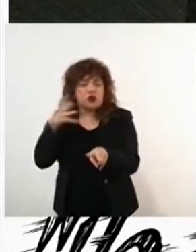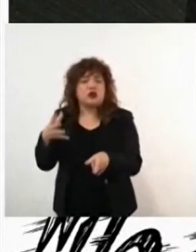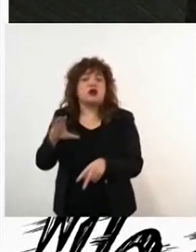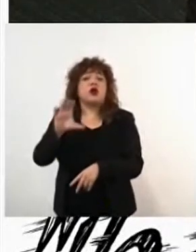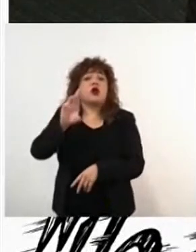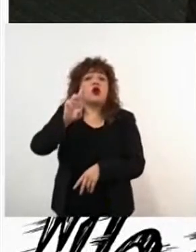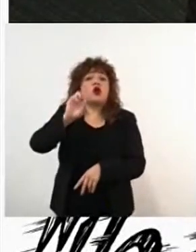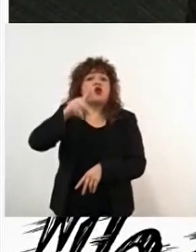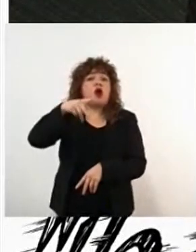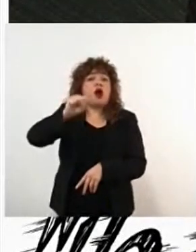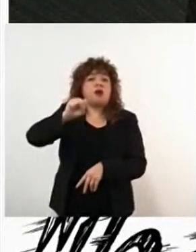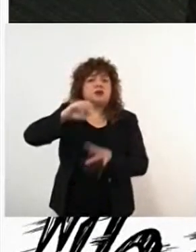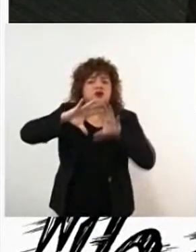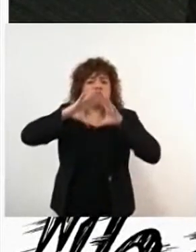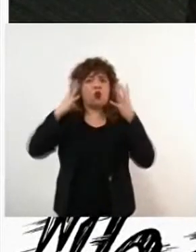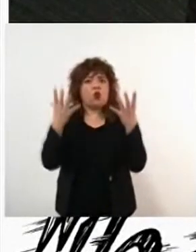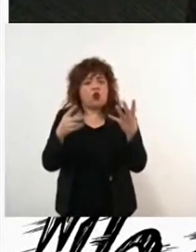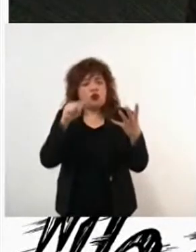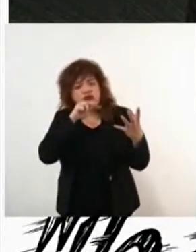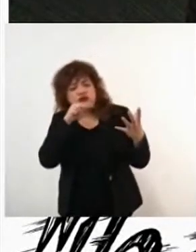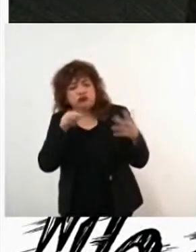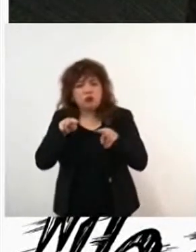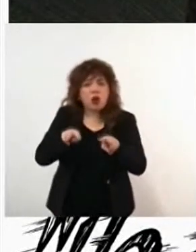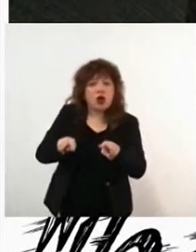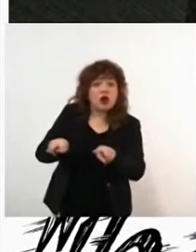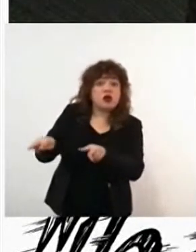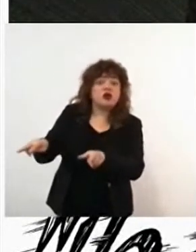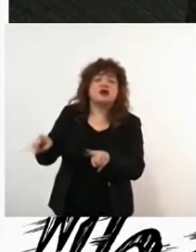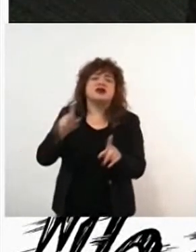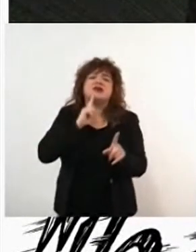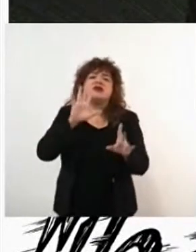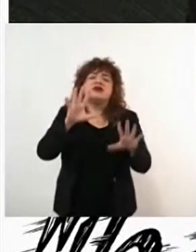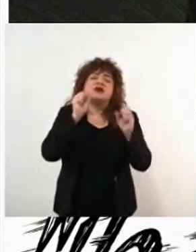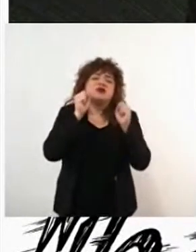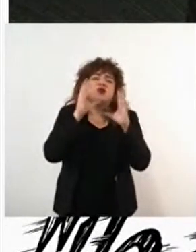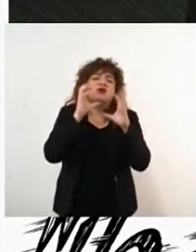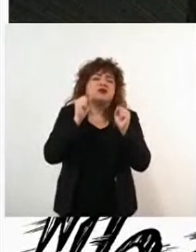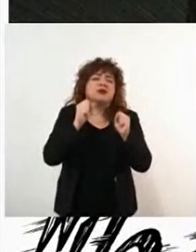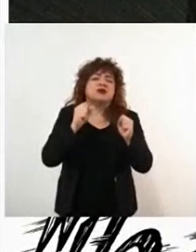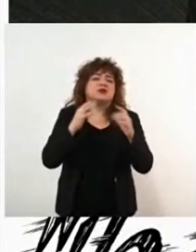crops around the world and so on. And you know, it is that wonderful diversity of